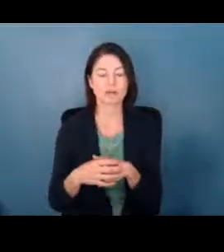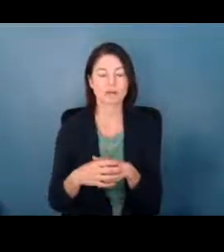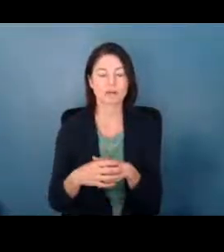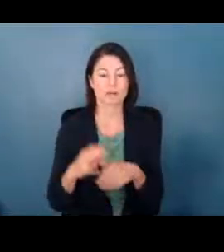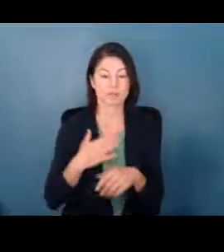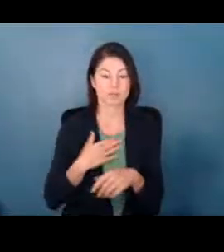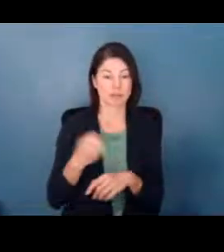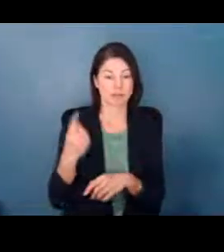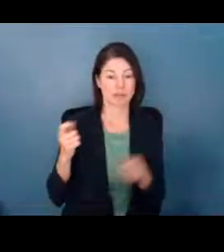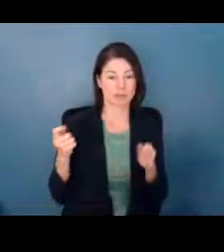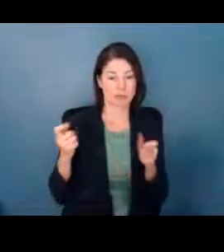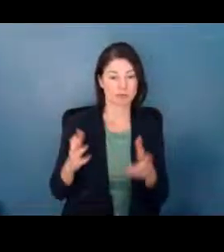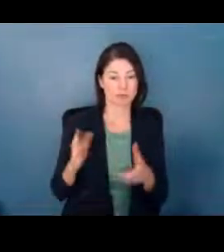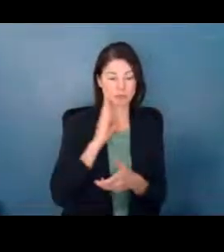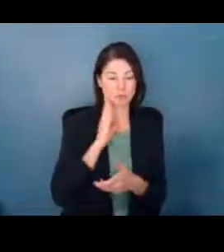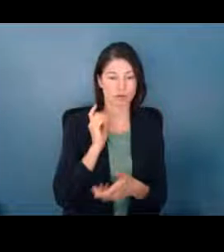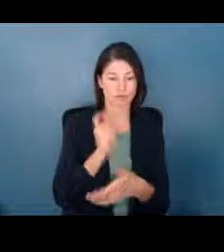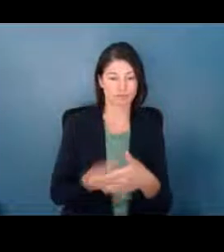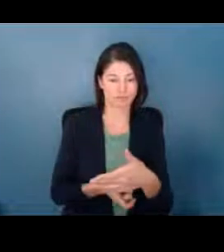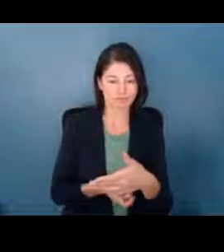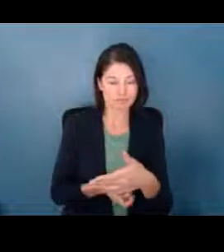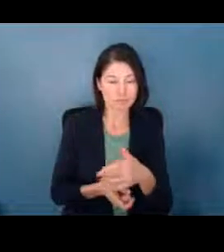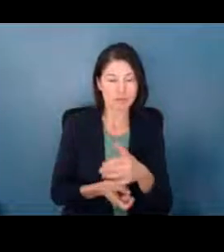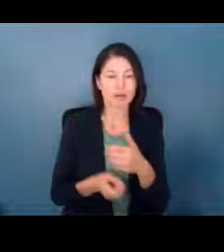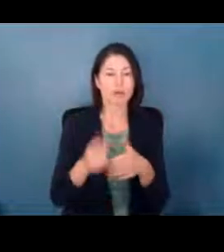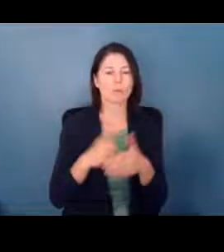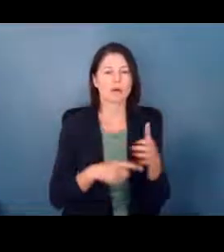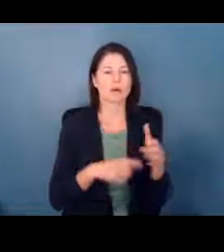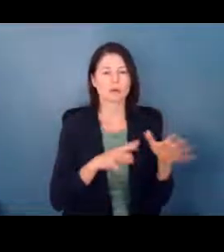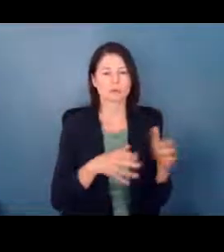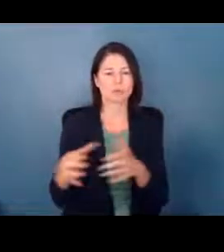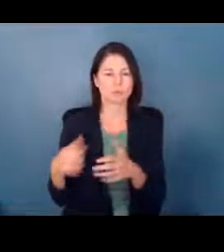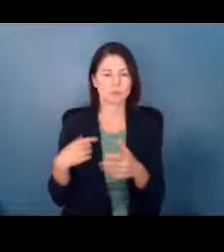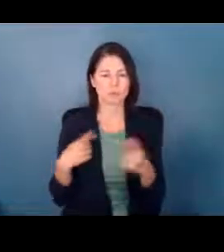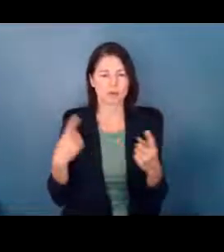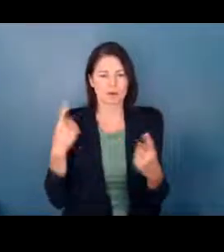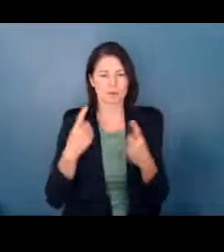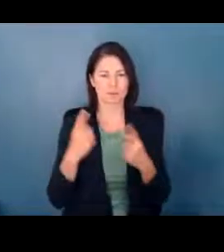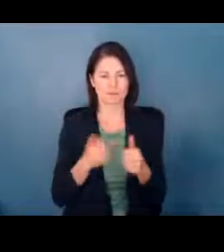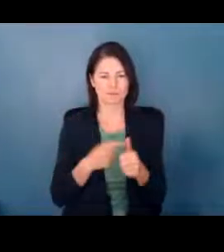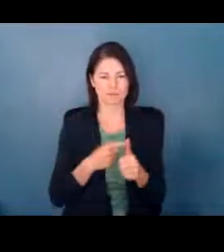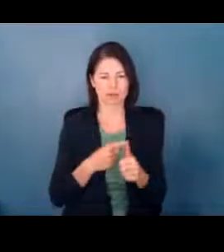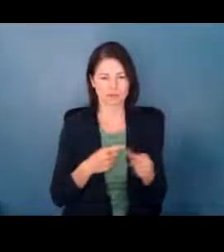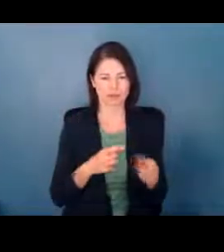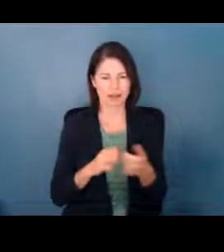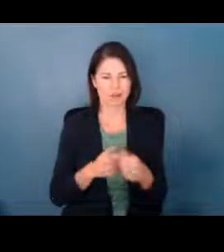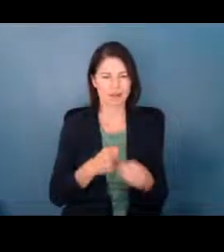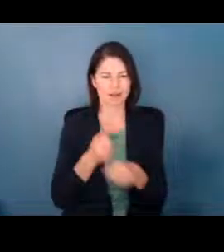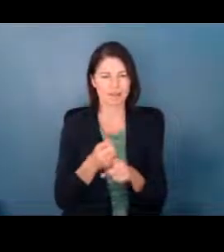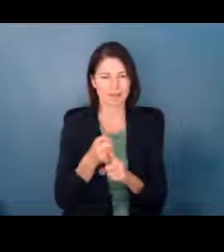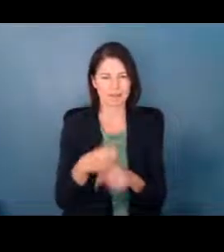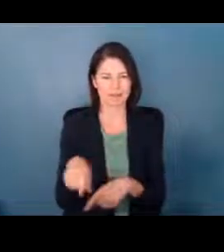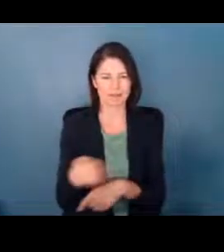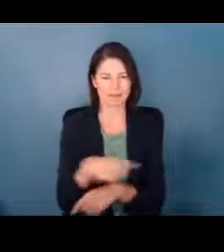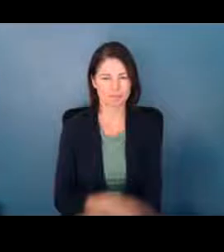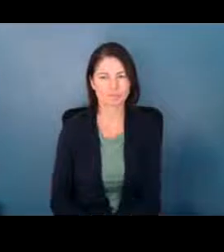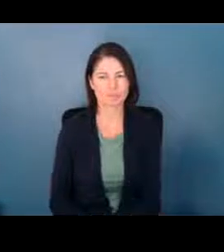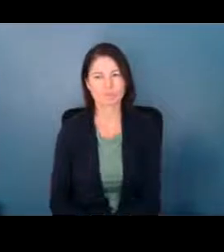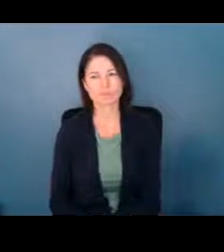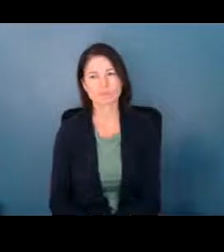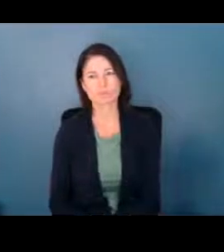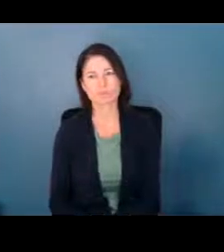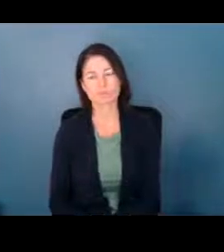administration, what are some of the groups that we might want to think about first in terms of how this is going to impact them? And so that's kind of